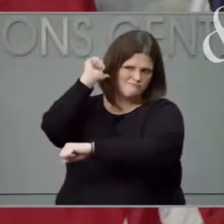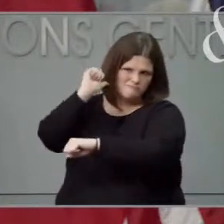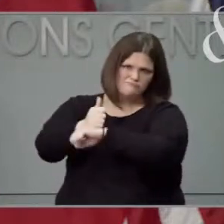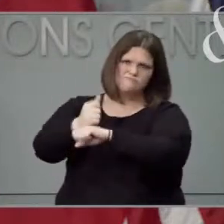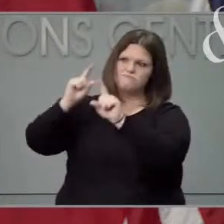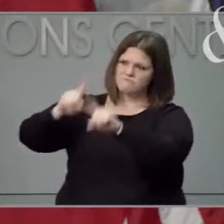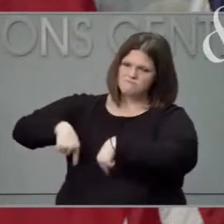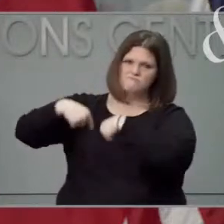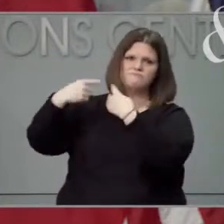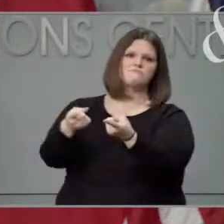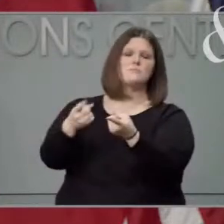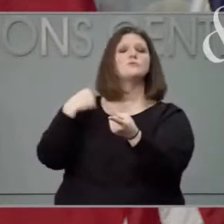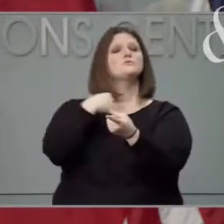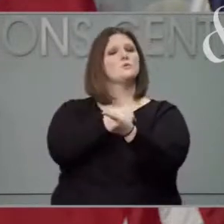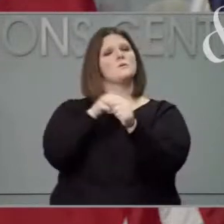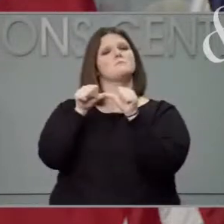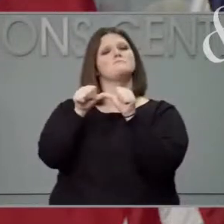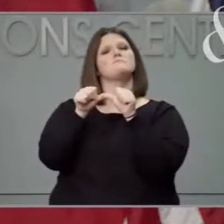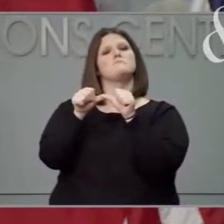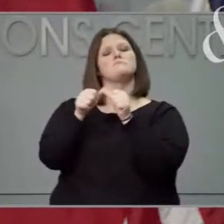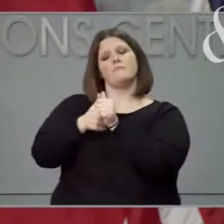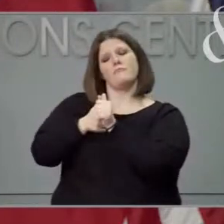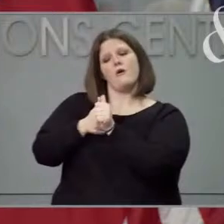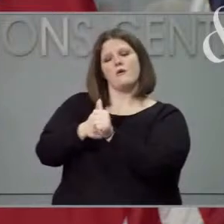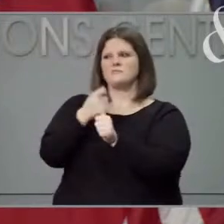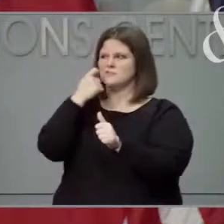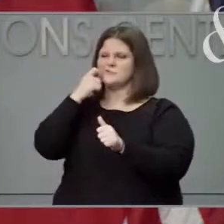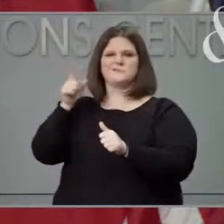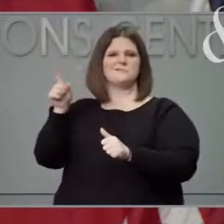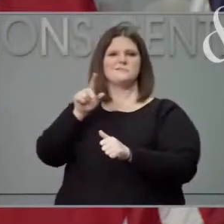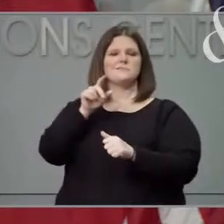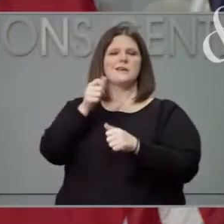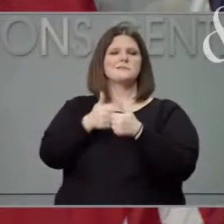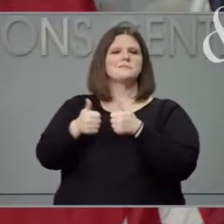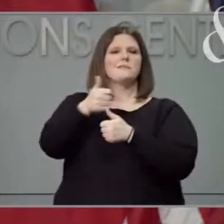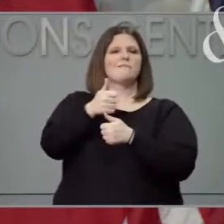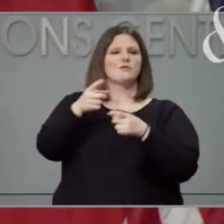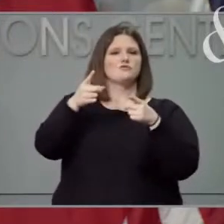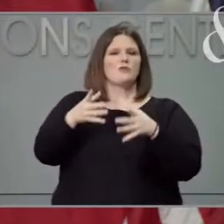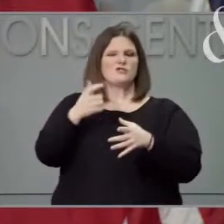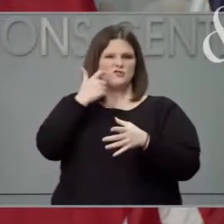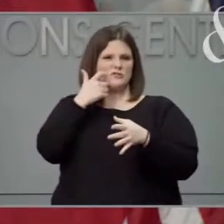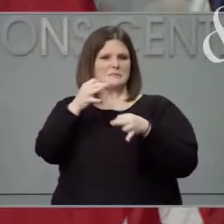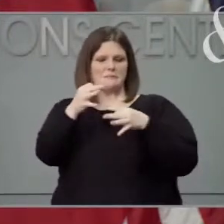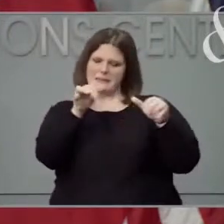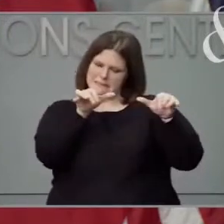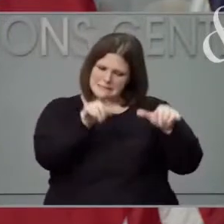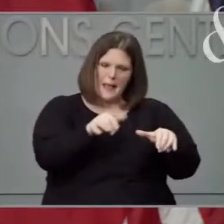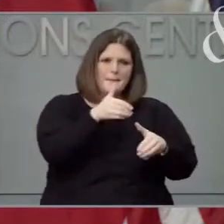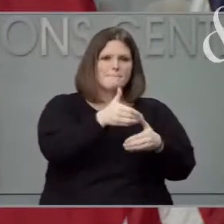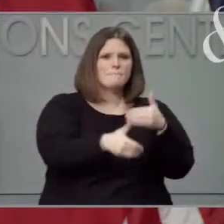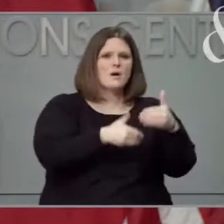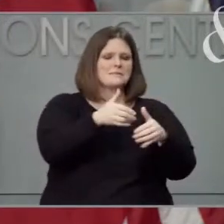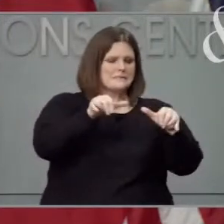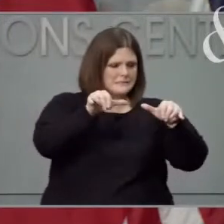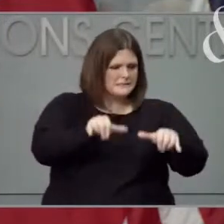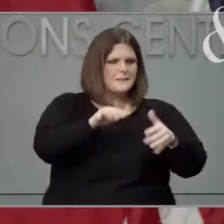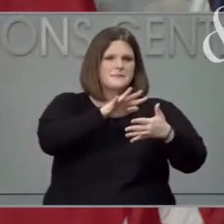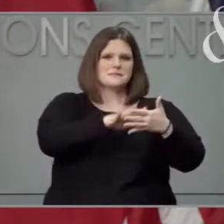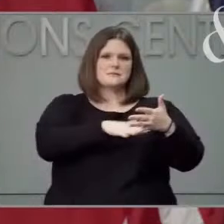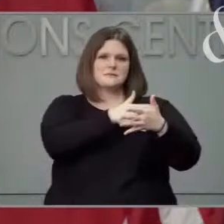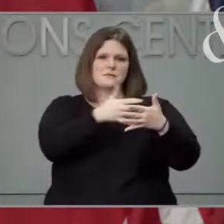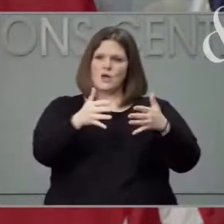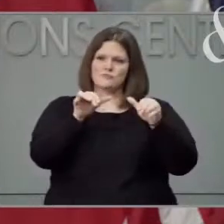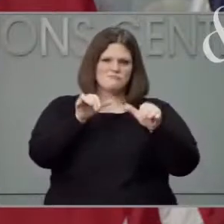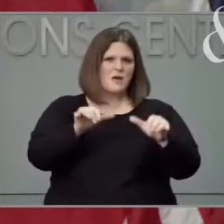we're continuing, as the executive director has described, the same processes and the same schedules that the law has prescribed for a